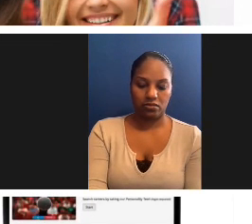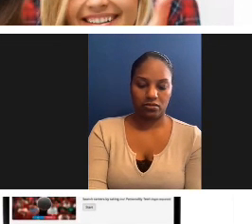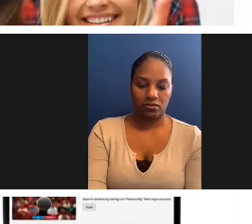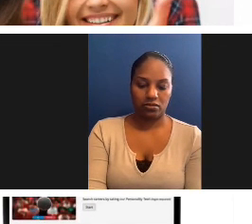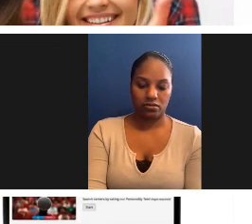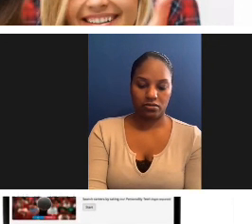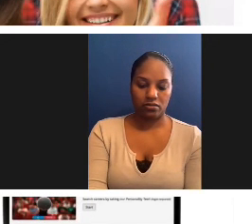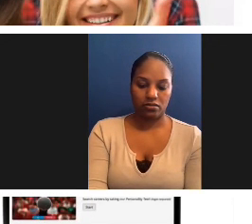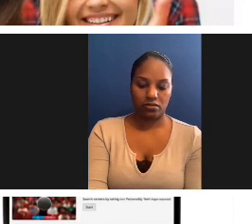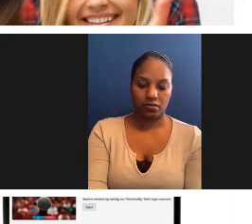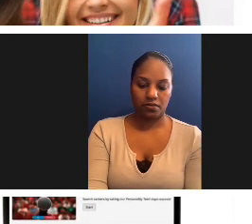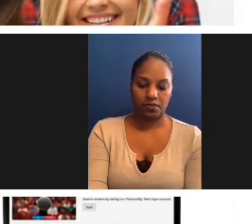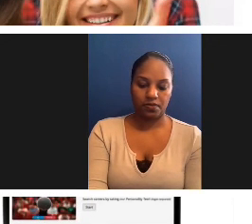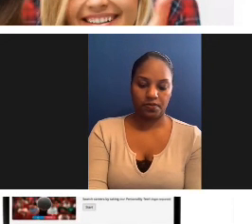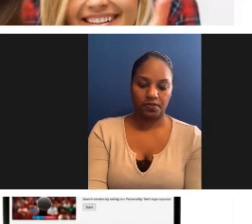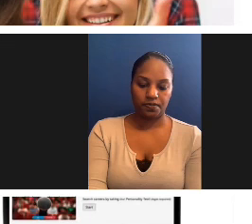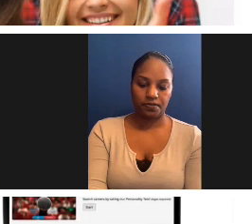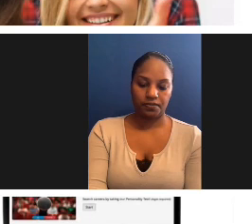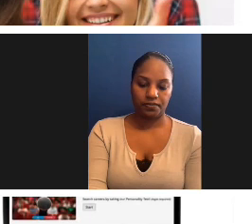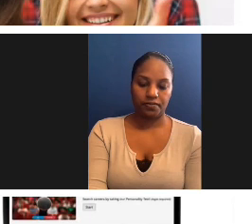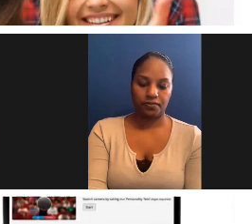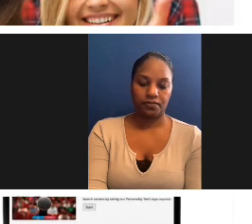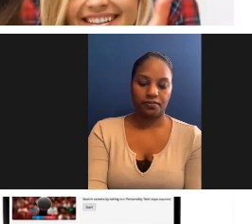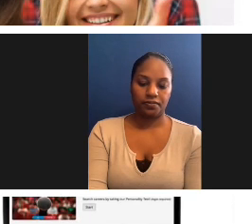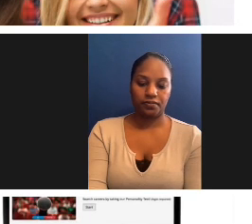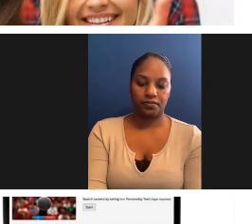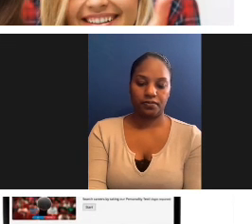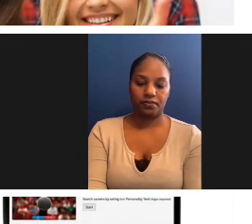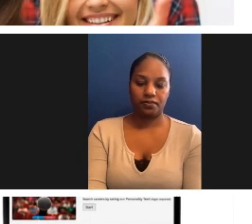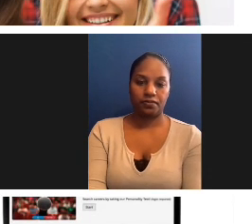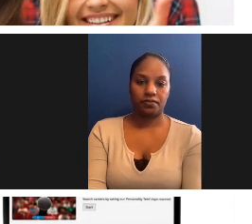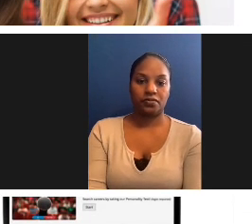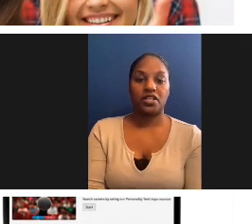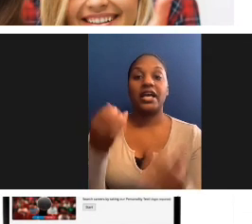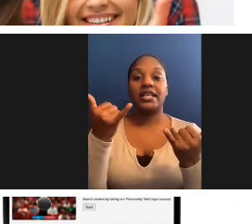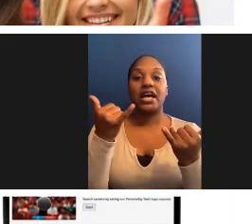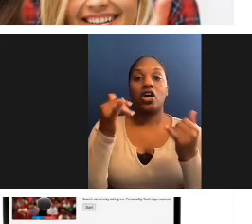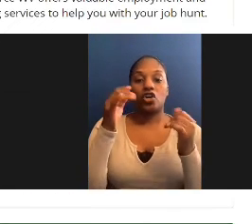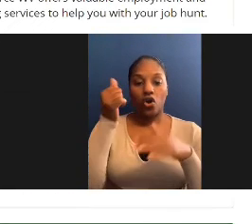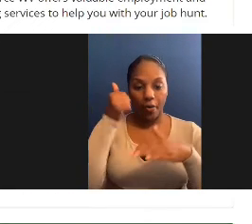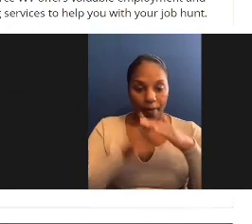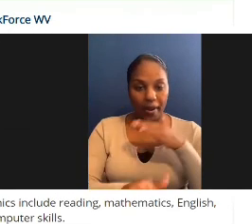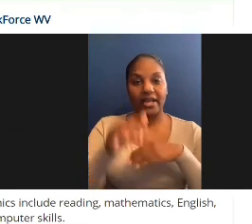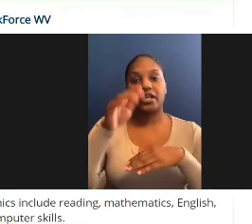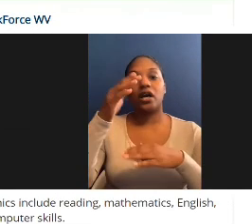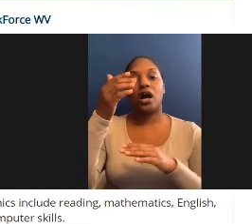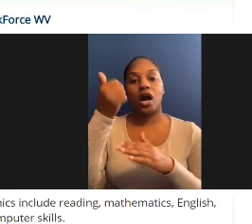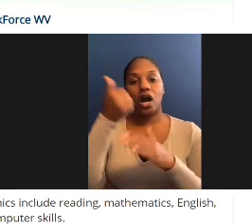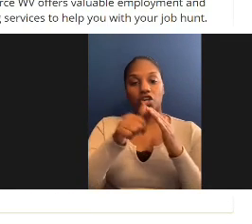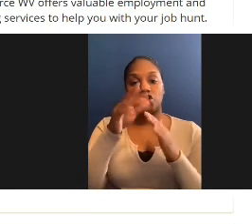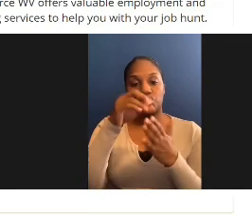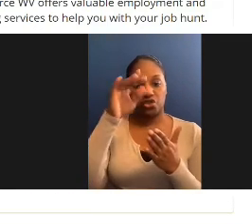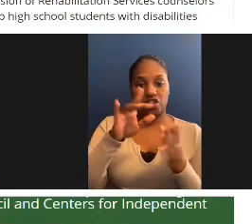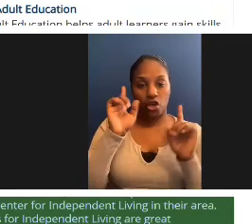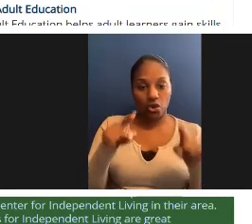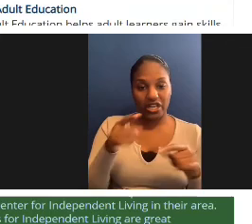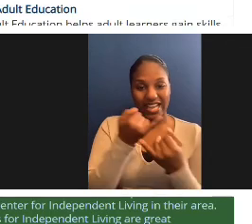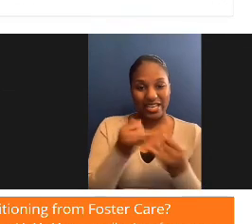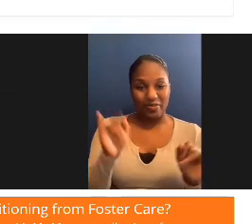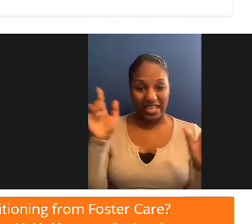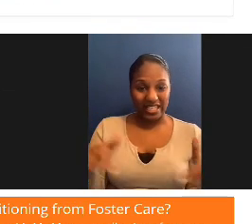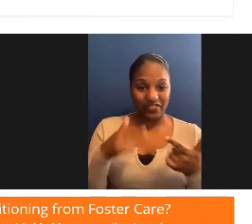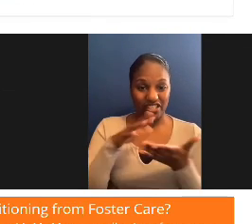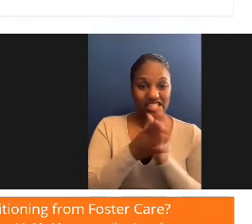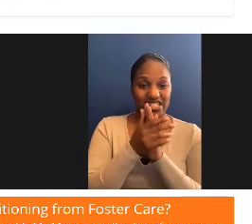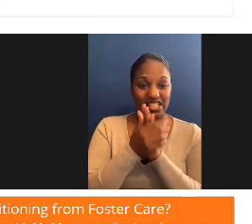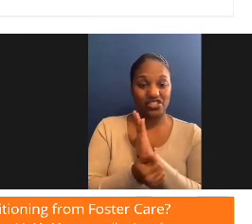Okay, now we're going to go back under student. We're going to go down to independent living skills. And as we